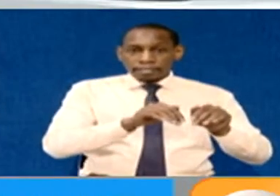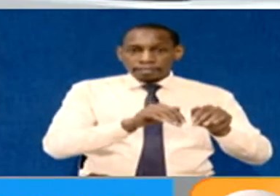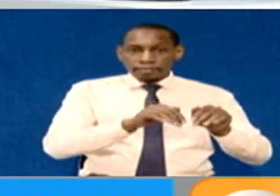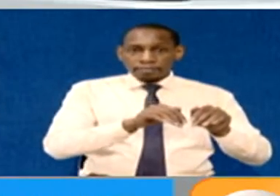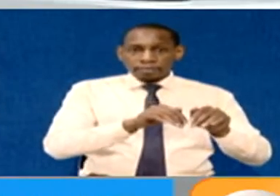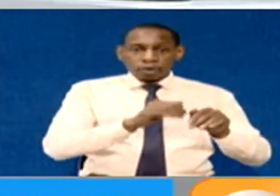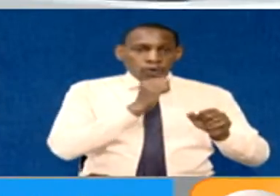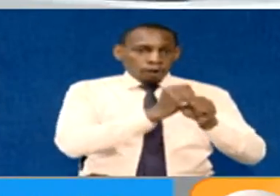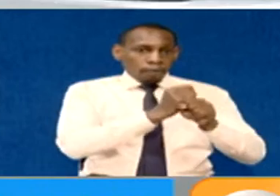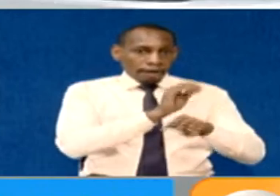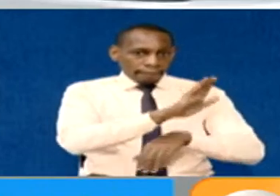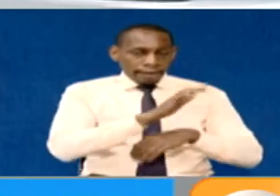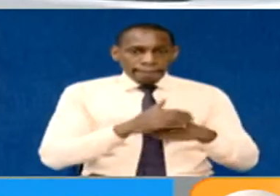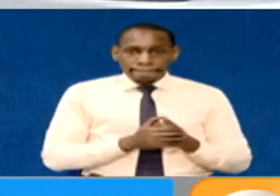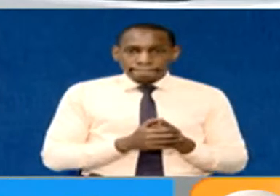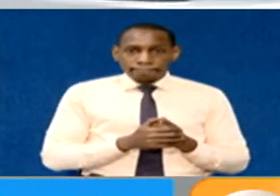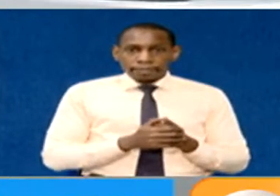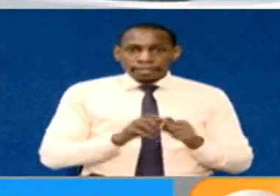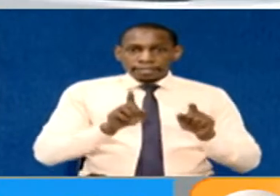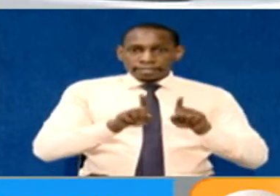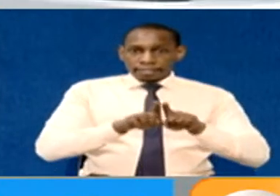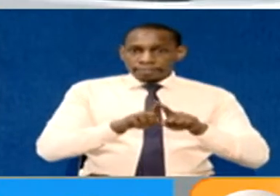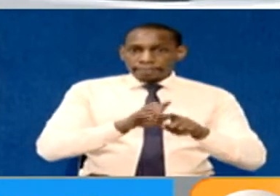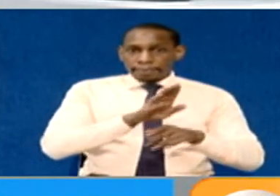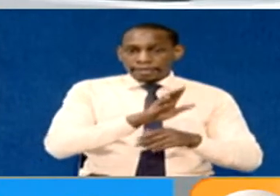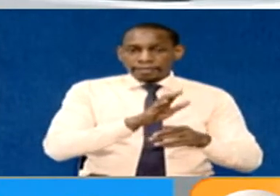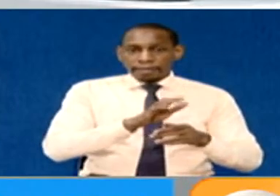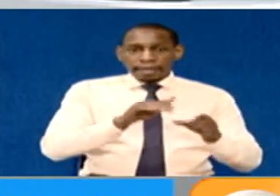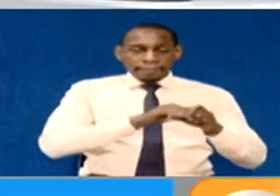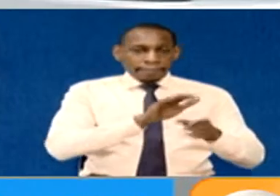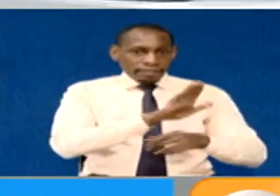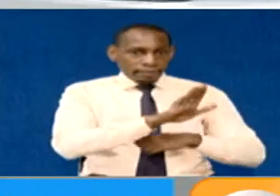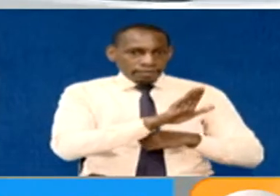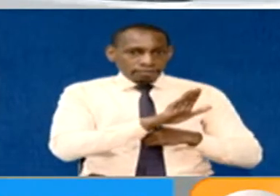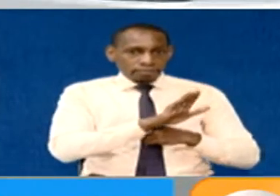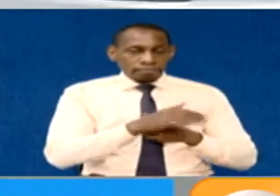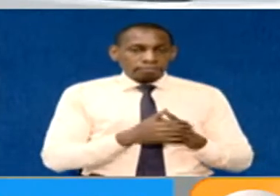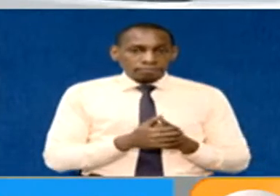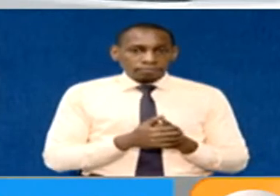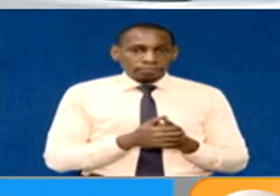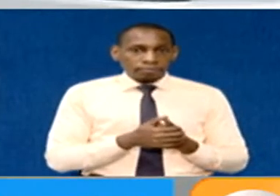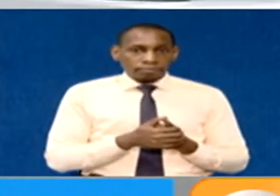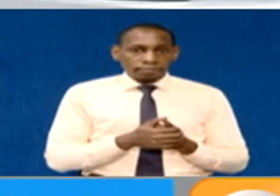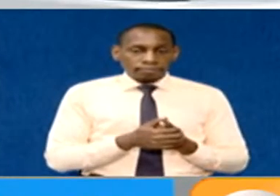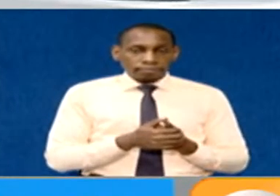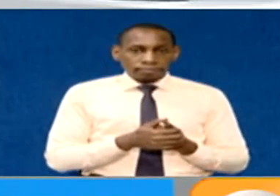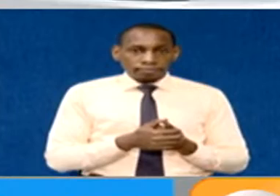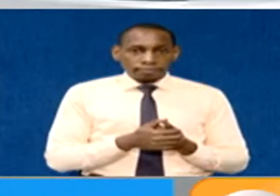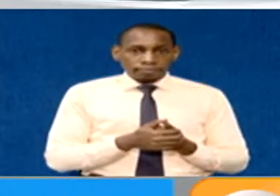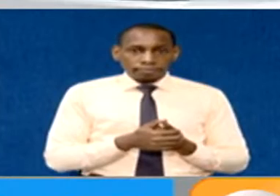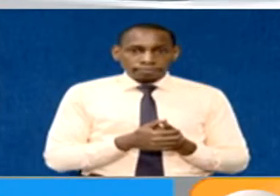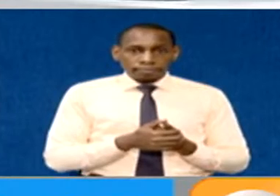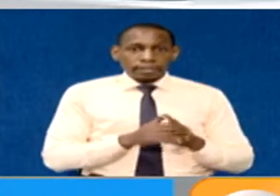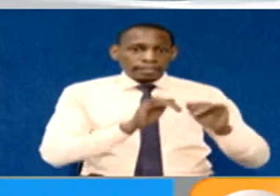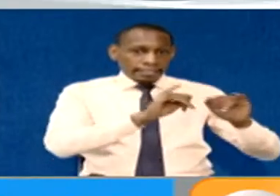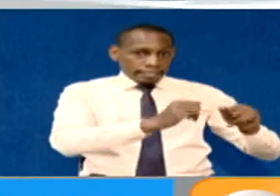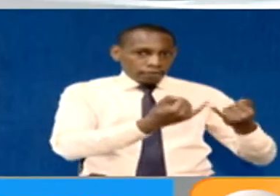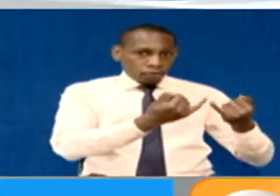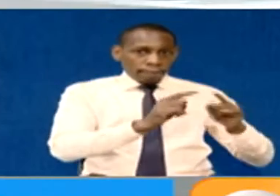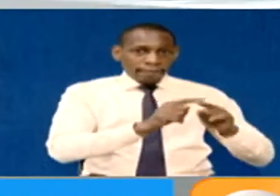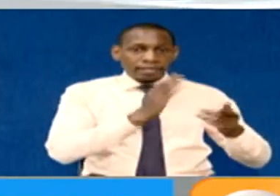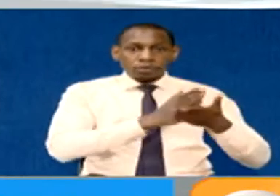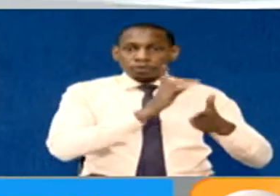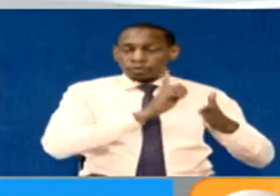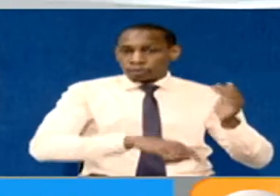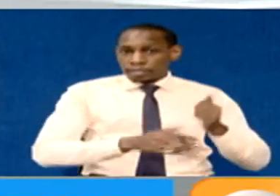their mandate, granted that some of the members there were not there before. But the truth of